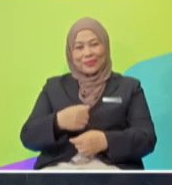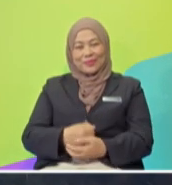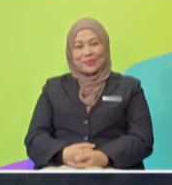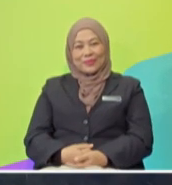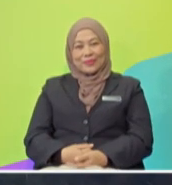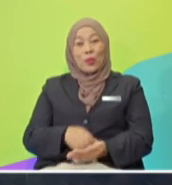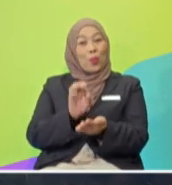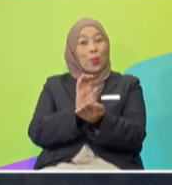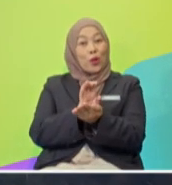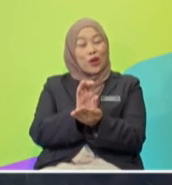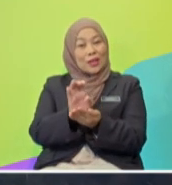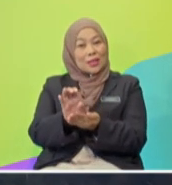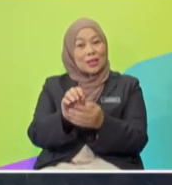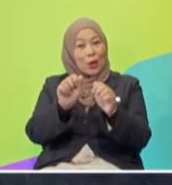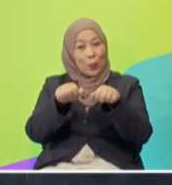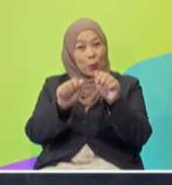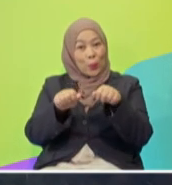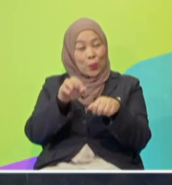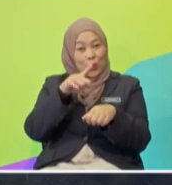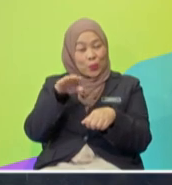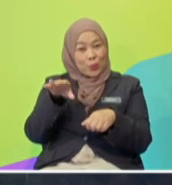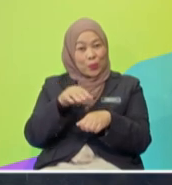bulldozer? Bulldozer.